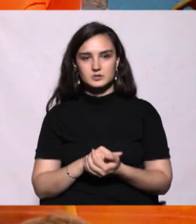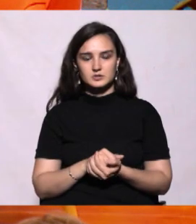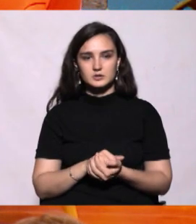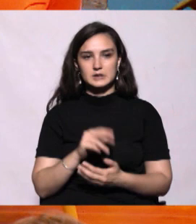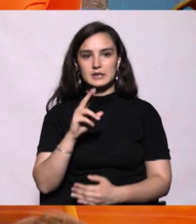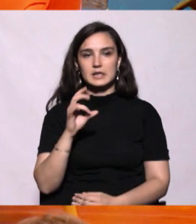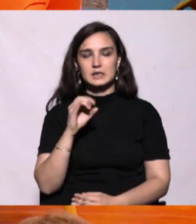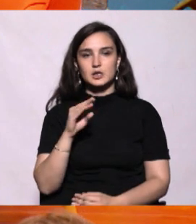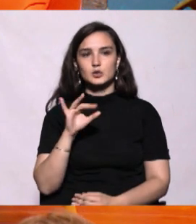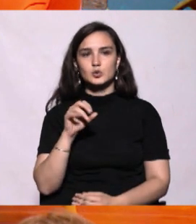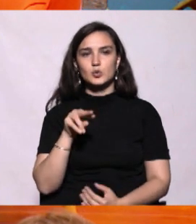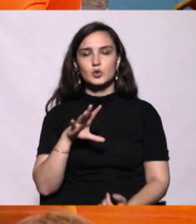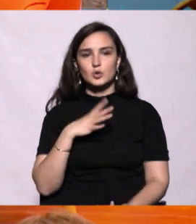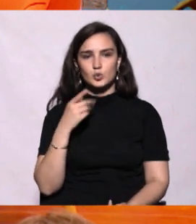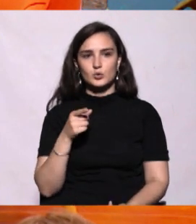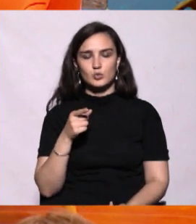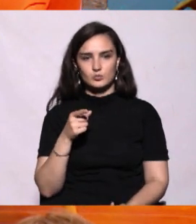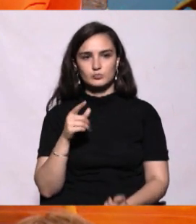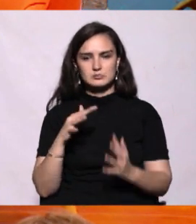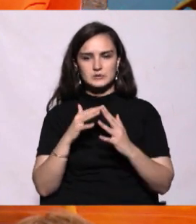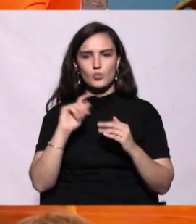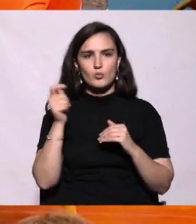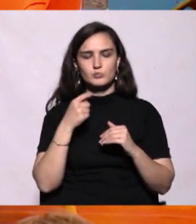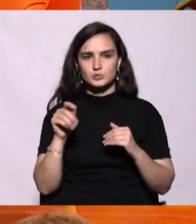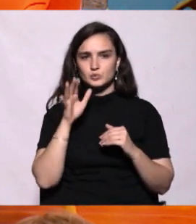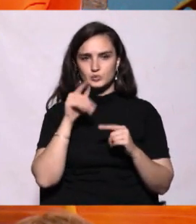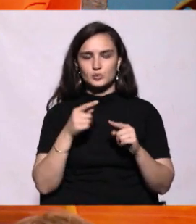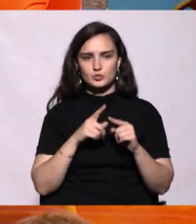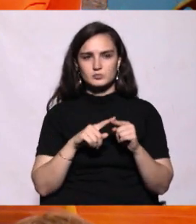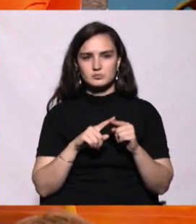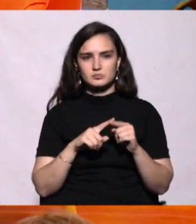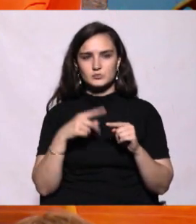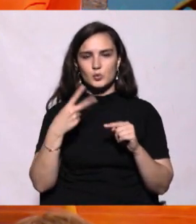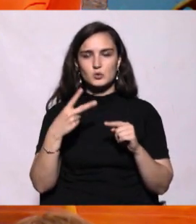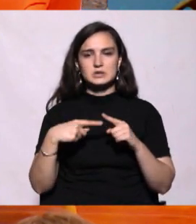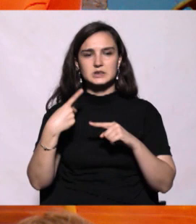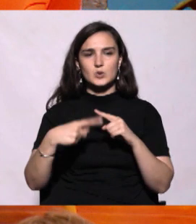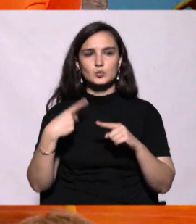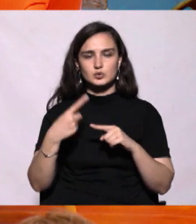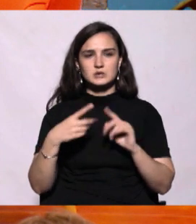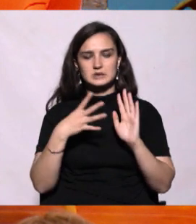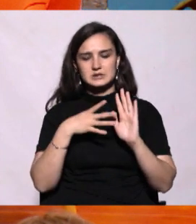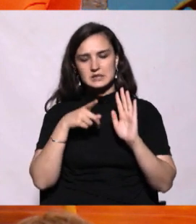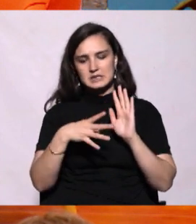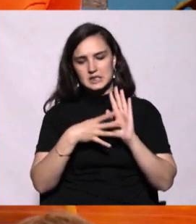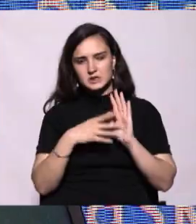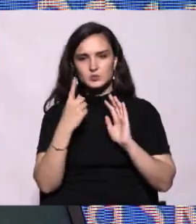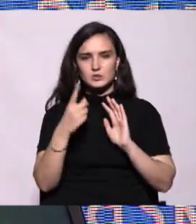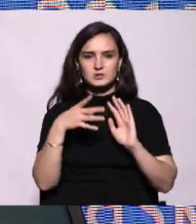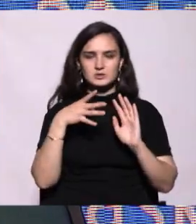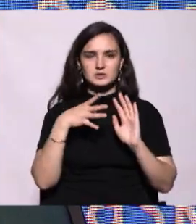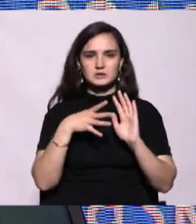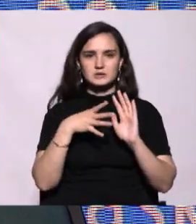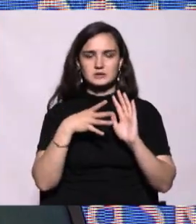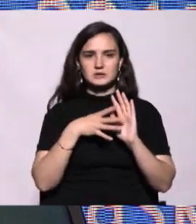Conan Doyle was returning from the Boer War at the beginning of the 20th century, 1901, 1900, and he wrote the